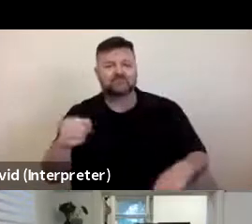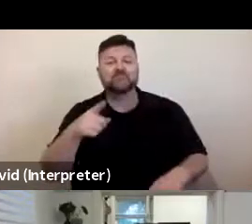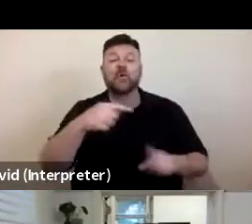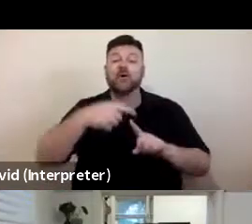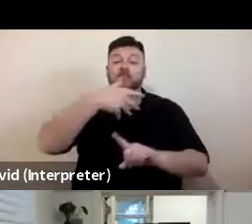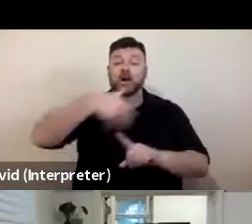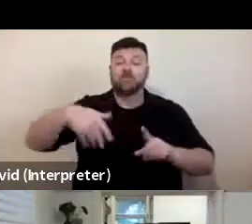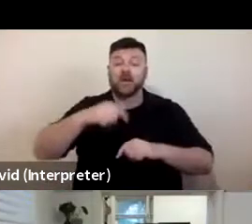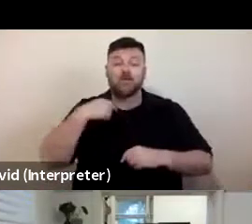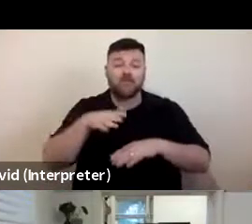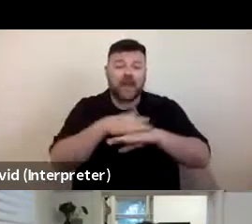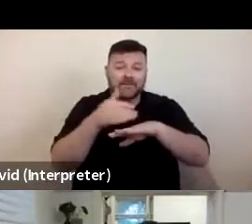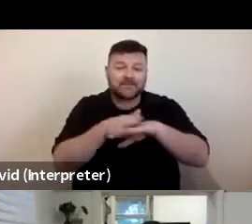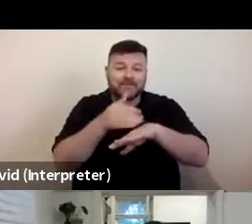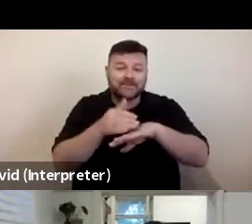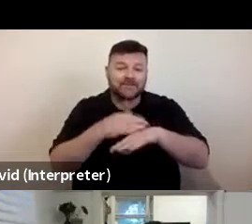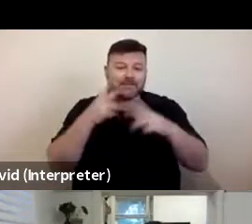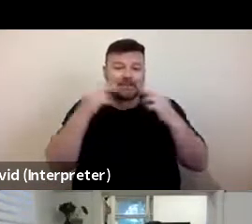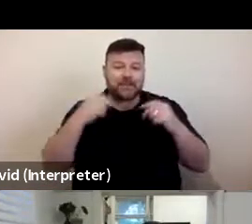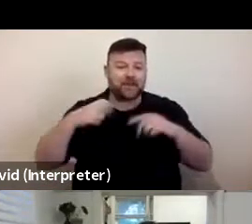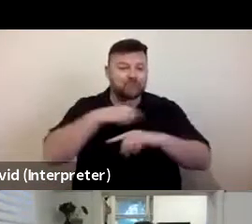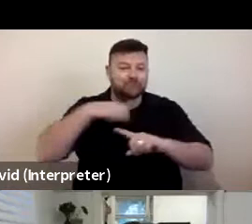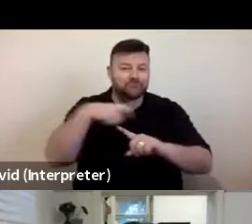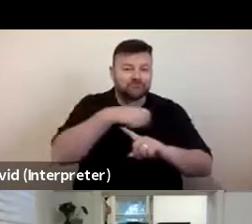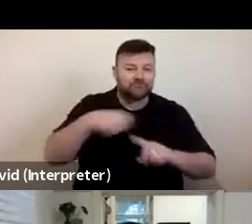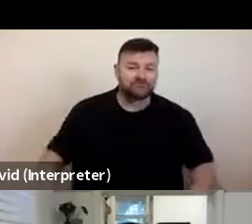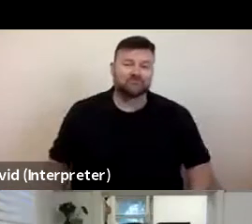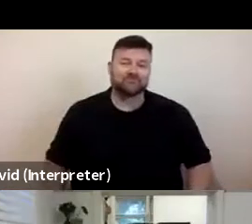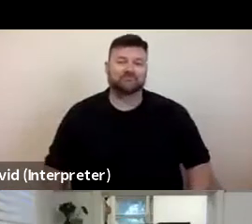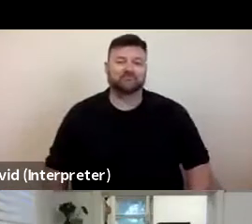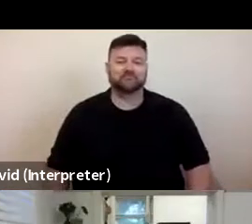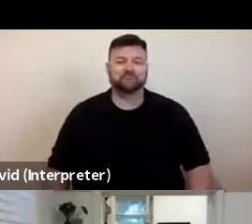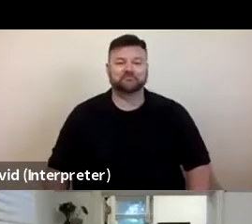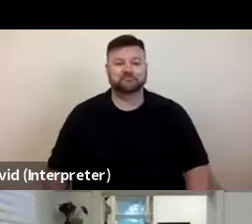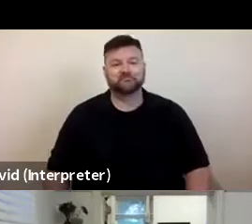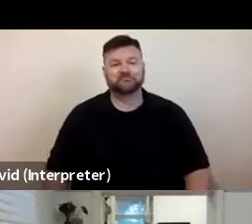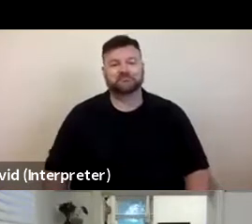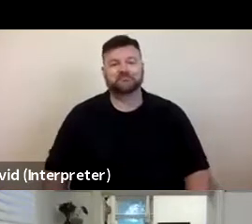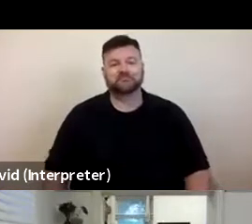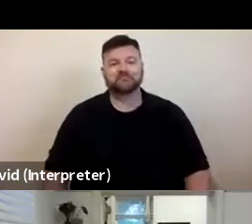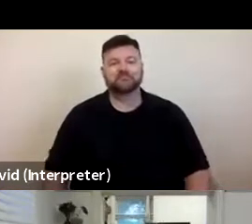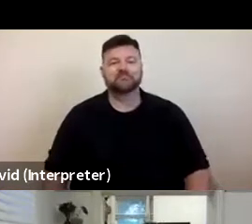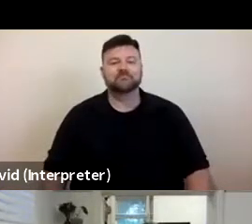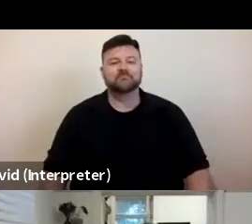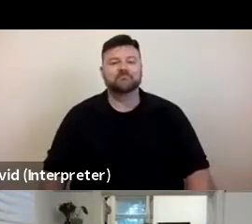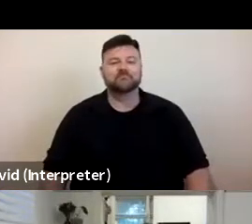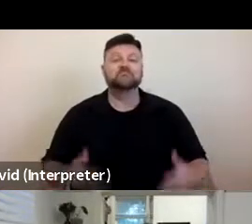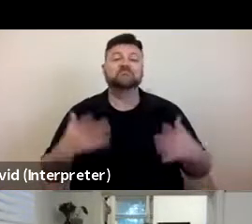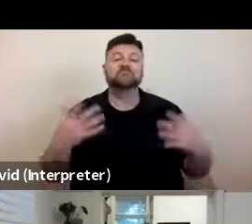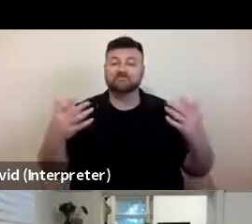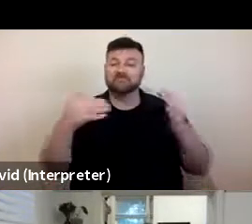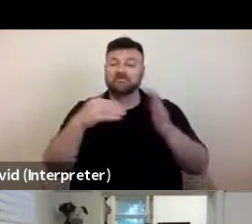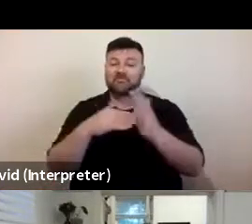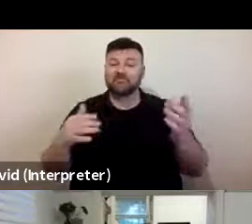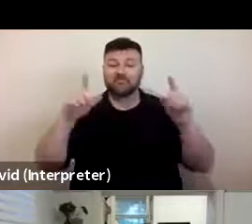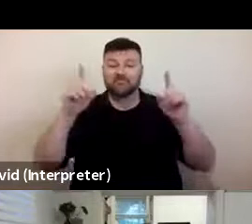well. They've become a little fixture during this time as well. Well, I think we might actually kick off